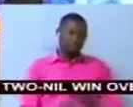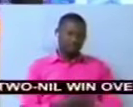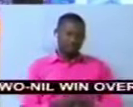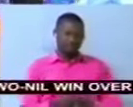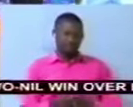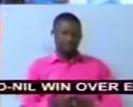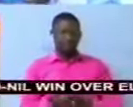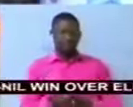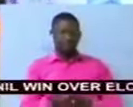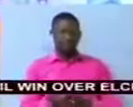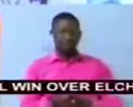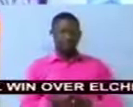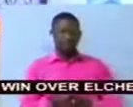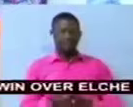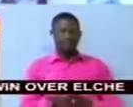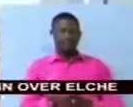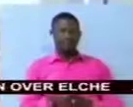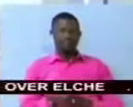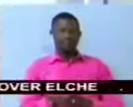All right. So,